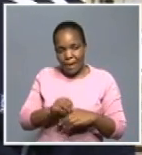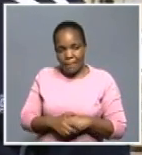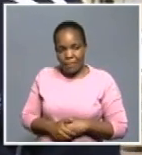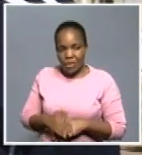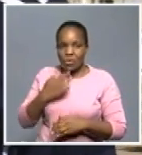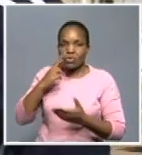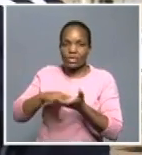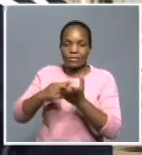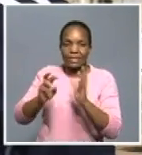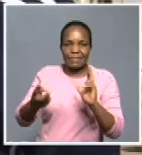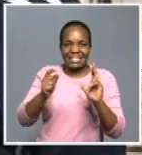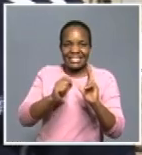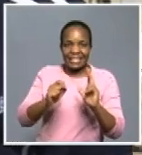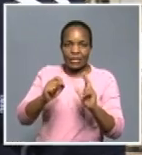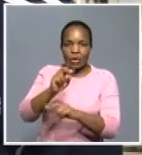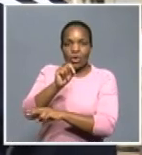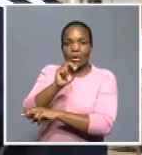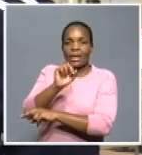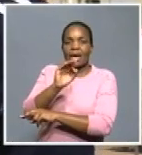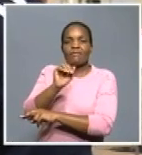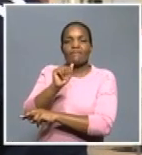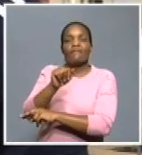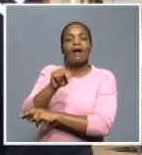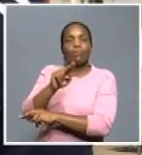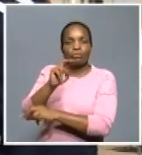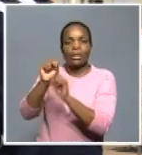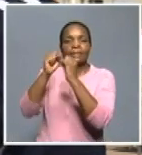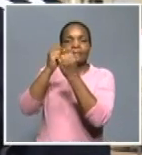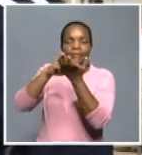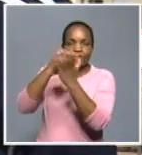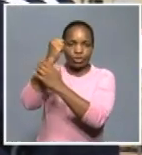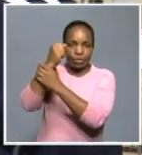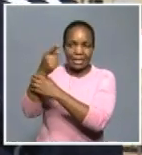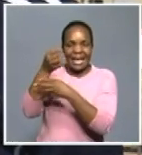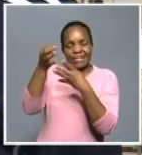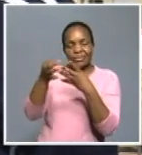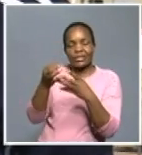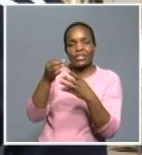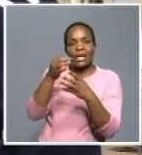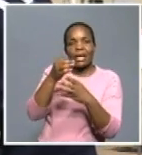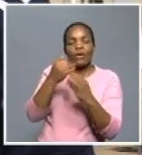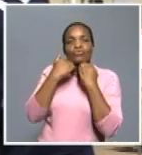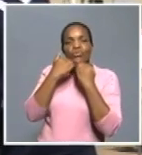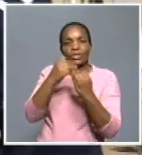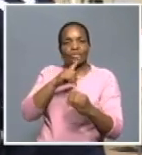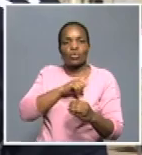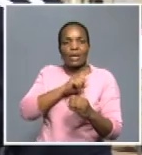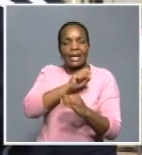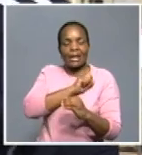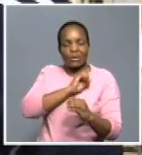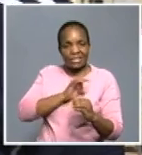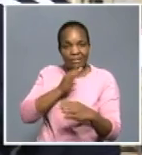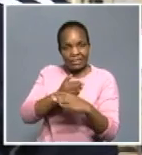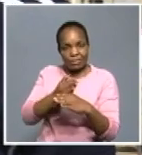the Deputy Secretary General of NAFAO, speaking about the importance of workers joining trade unions and then ensuring that, you know, that